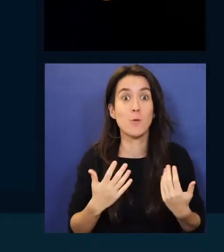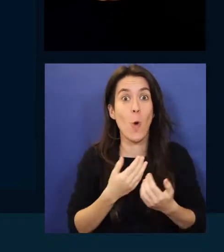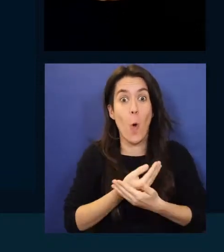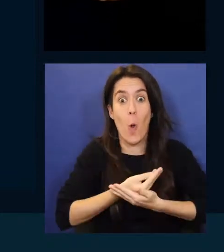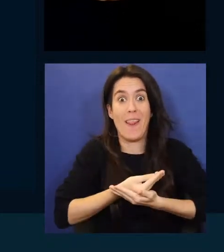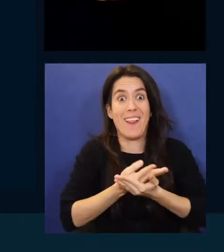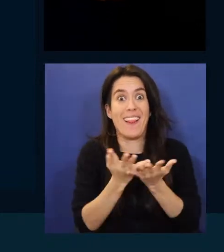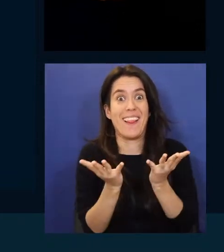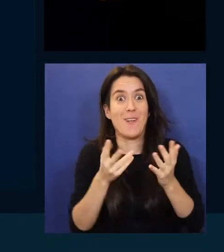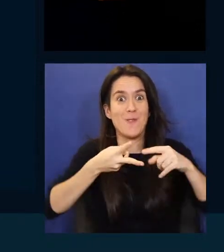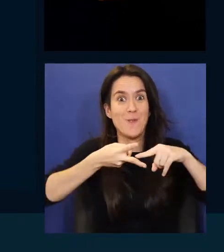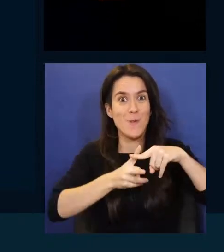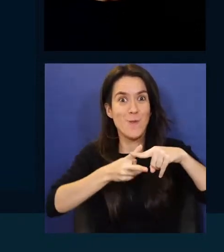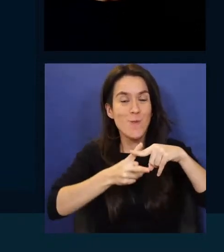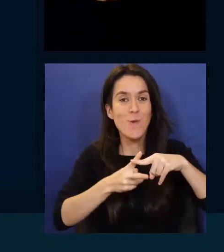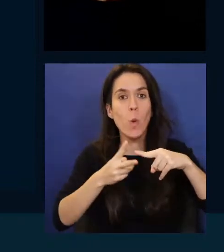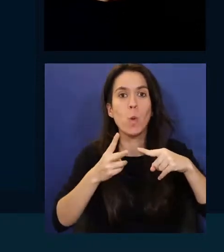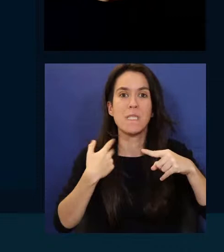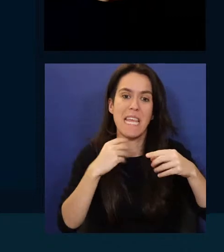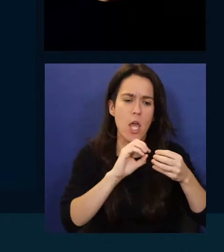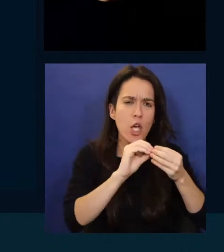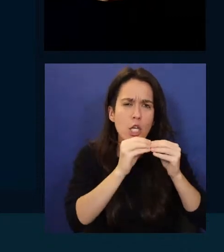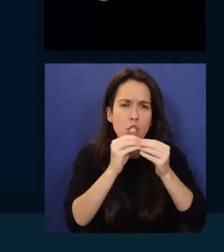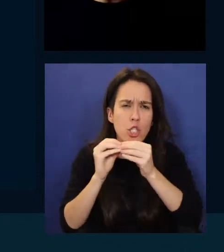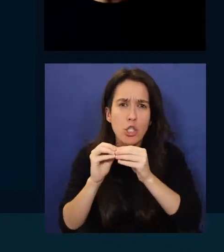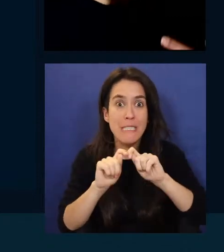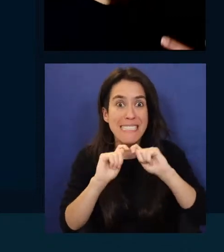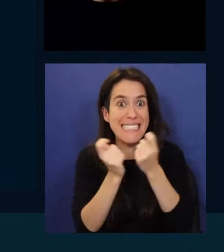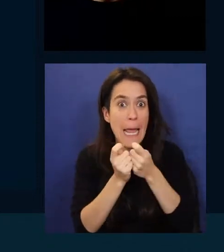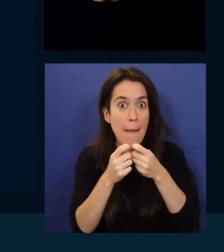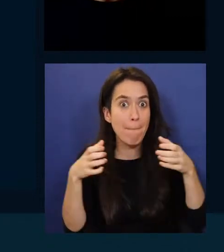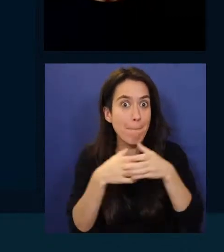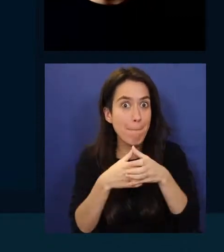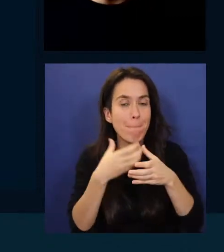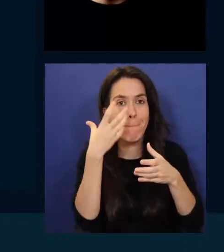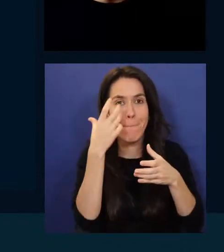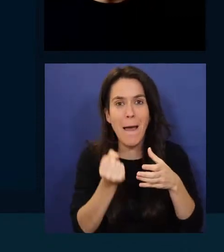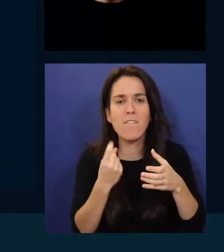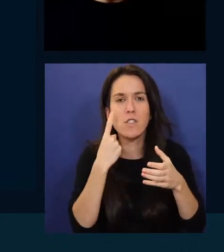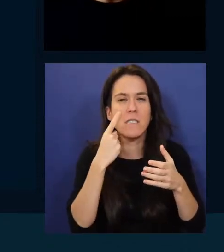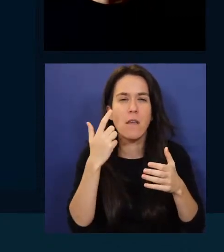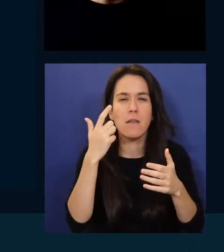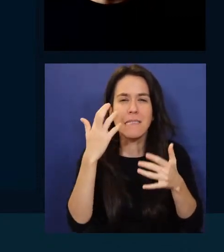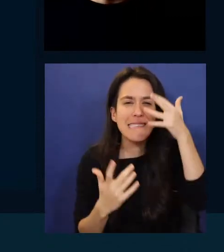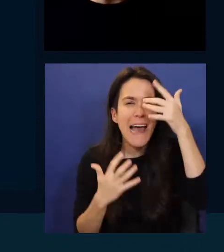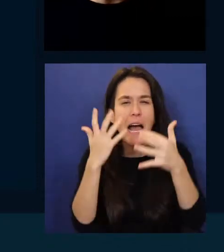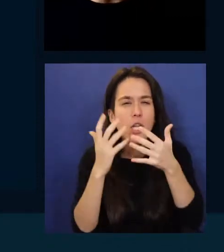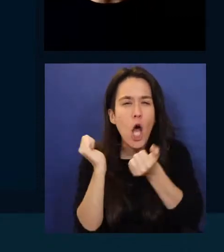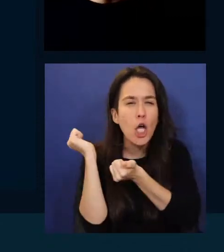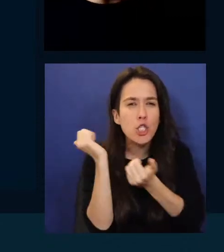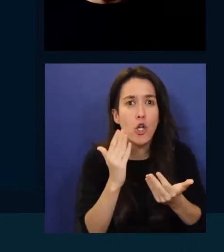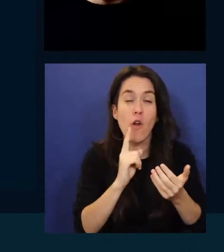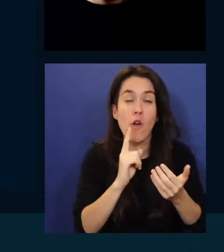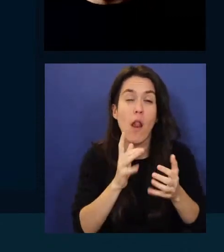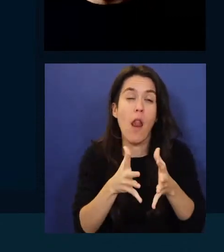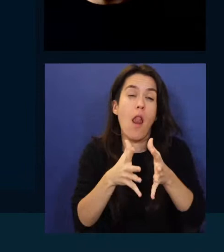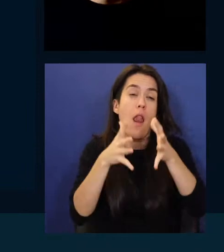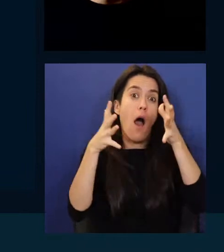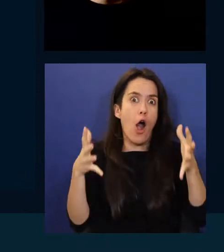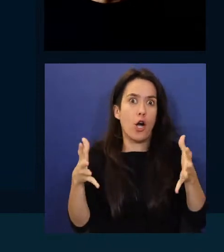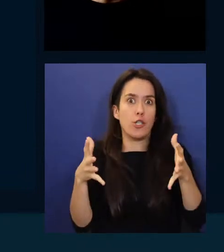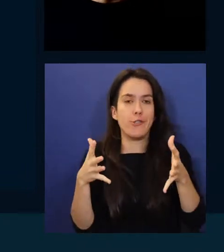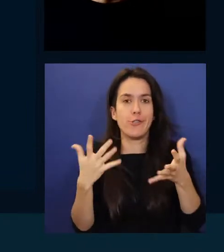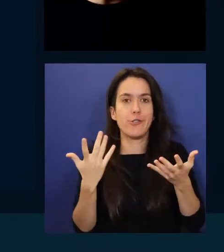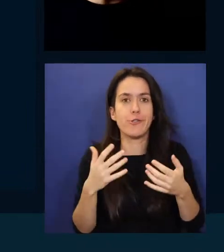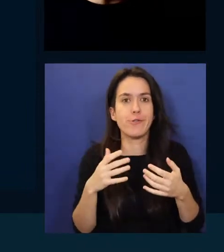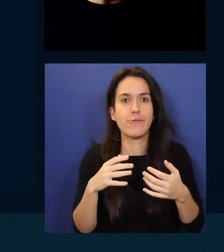example, that our engineering team uses to run these data services at such a large scale. For example, SQLDB